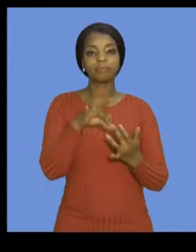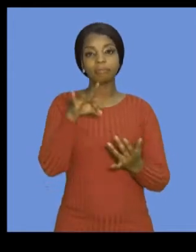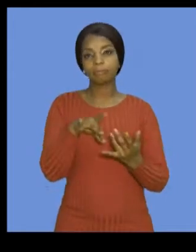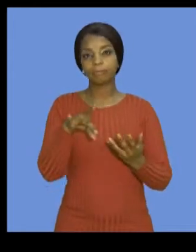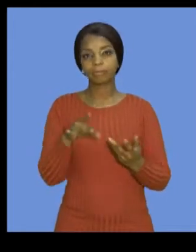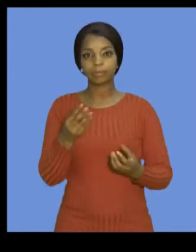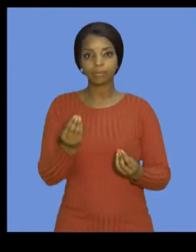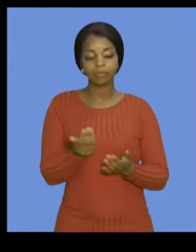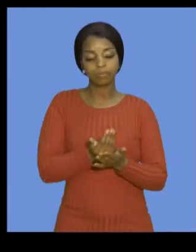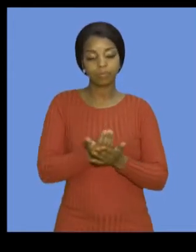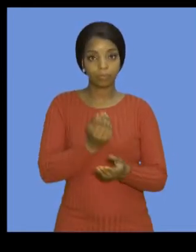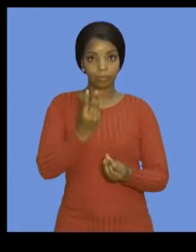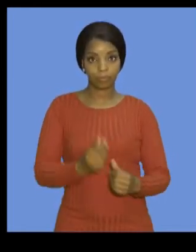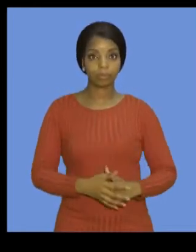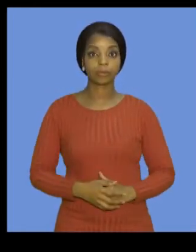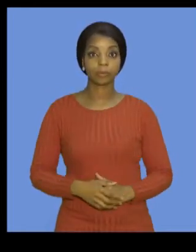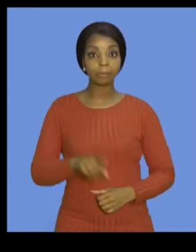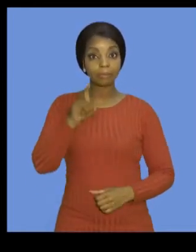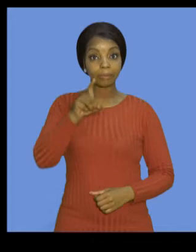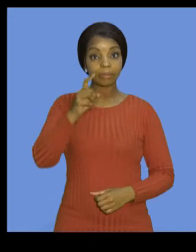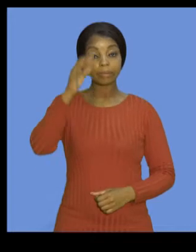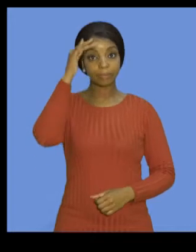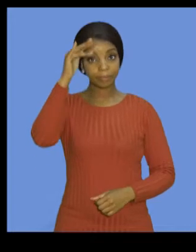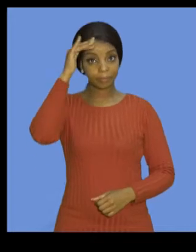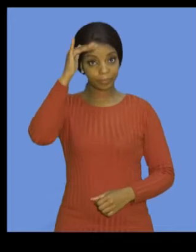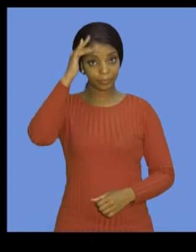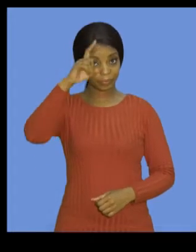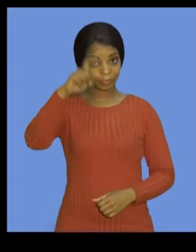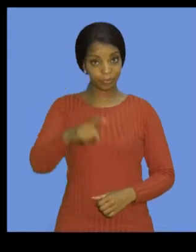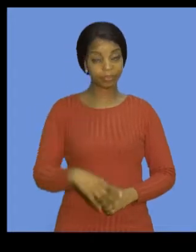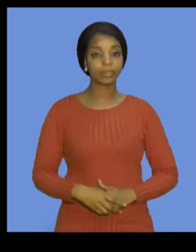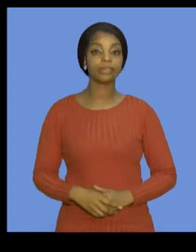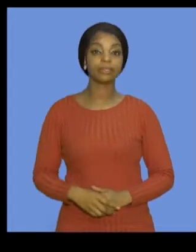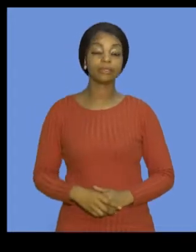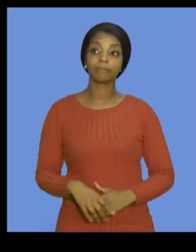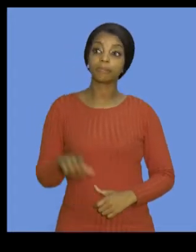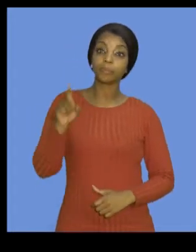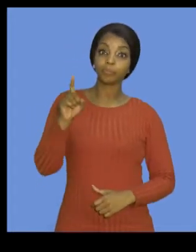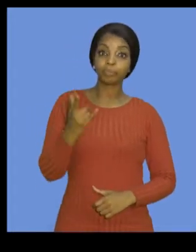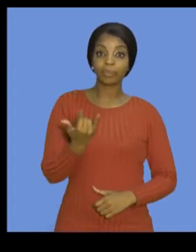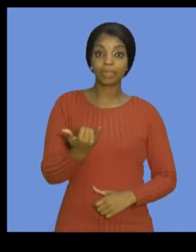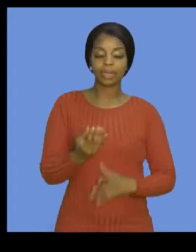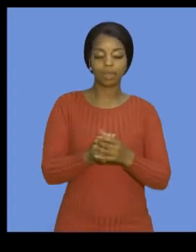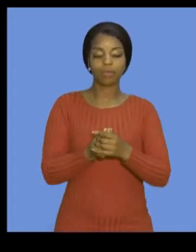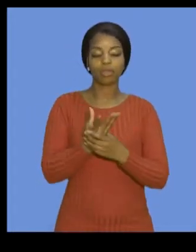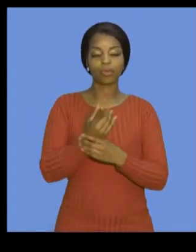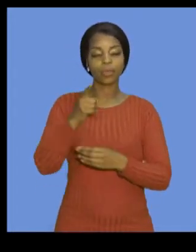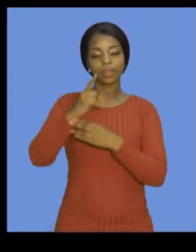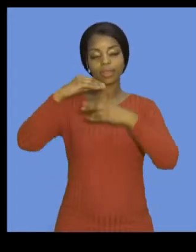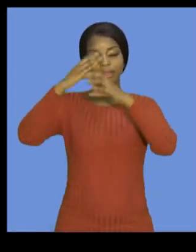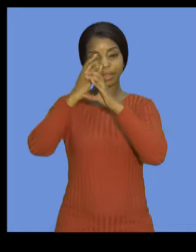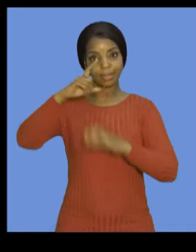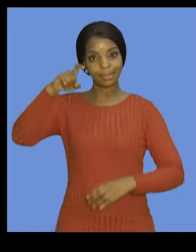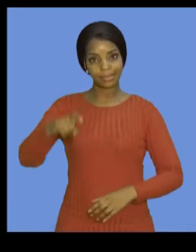to please think about that. Now, our main concept here would be growth, firstly, which is